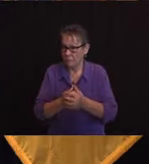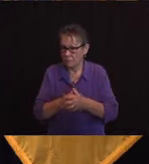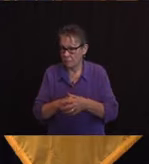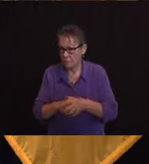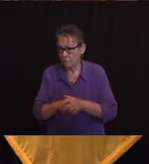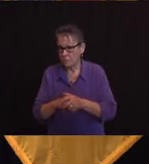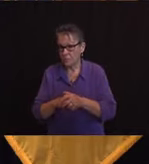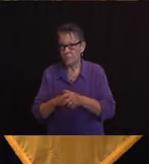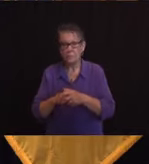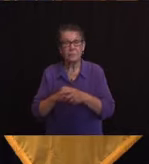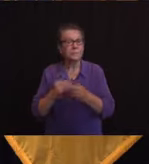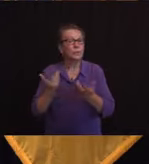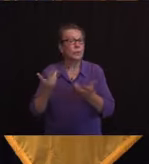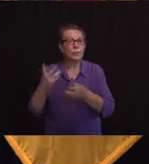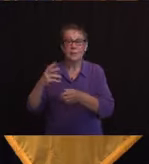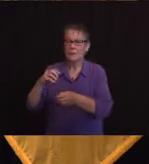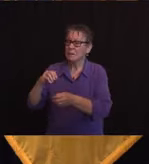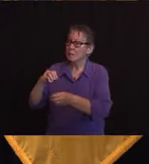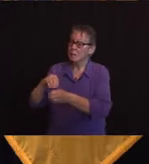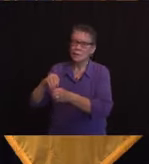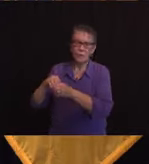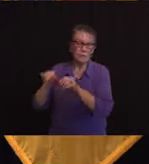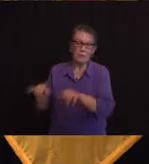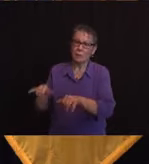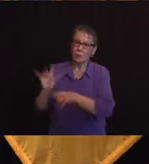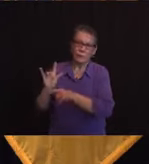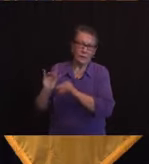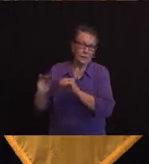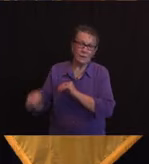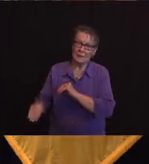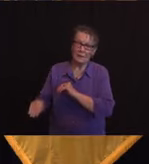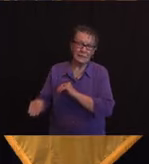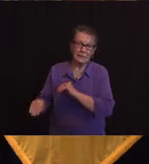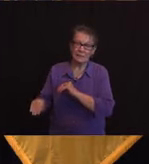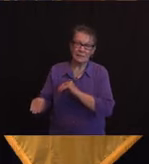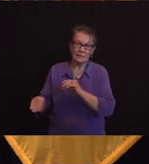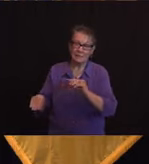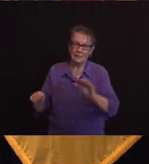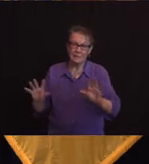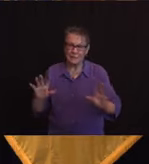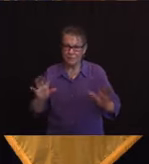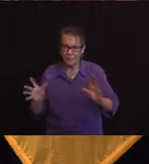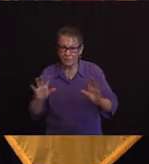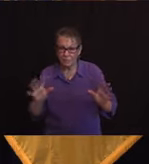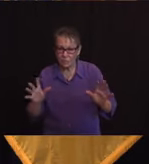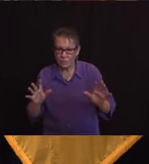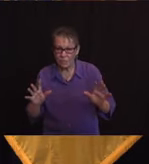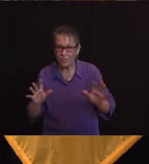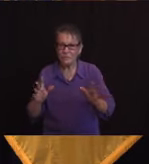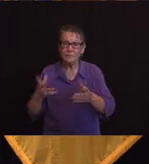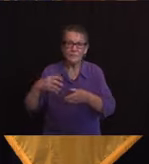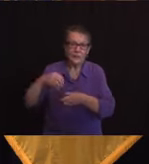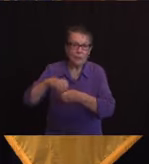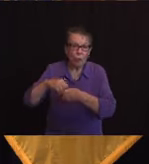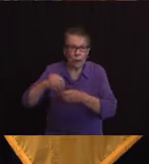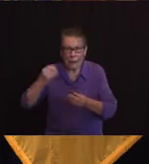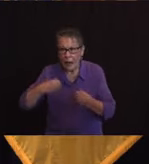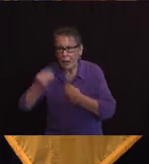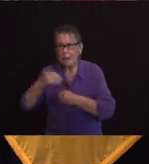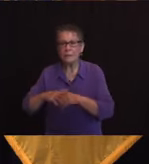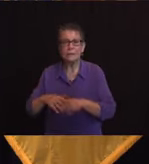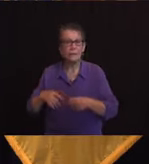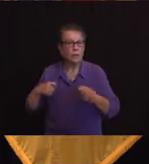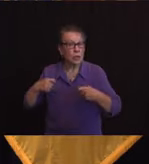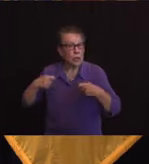25. The indoor dining and gyms and indoor entertainment are still at 50%, and I suspect they'll stay there. We